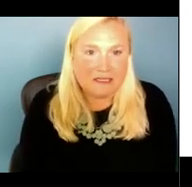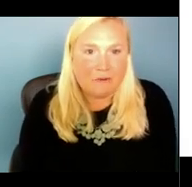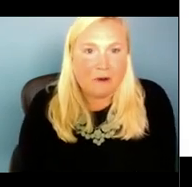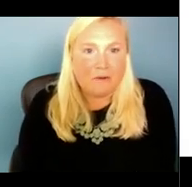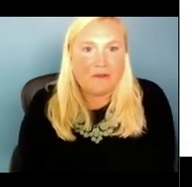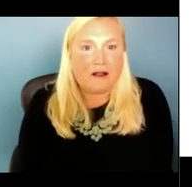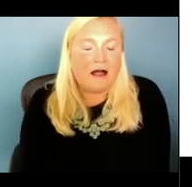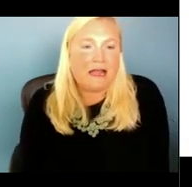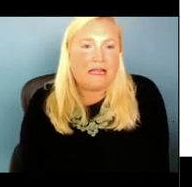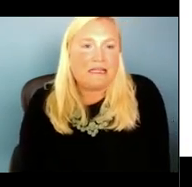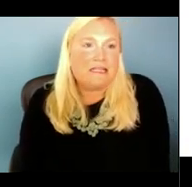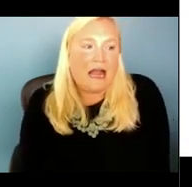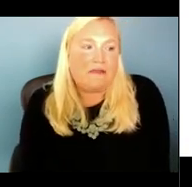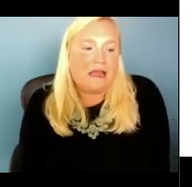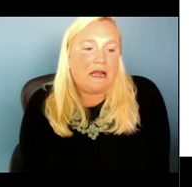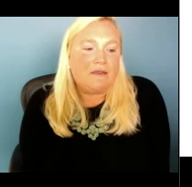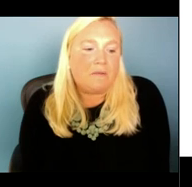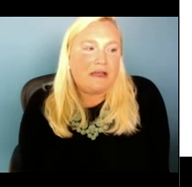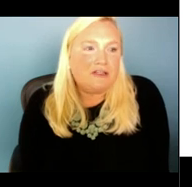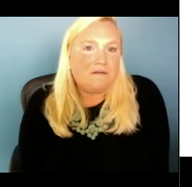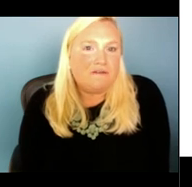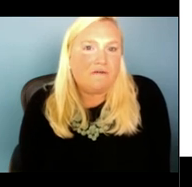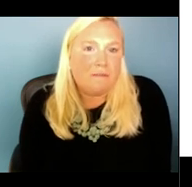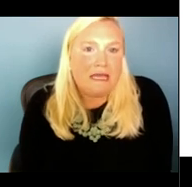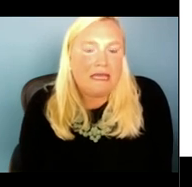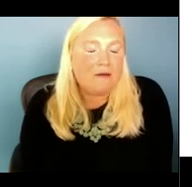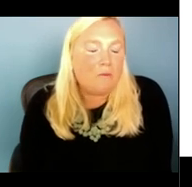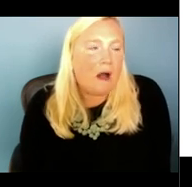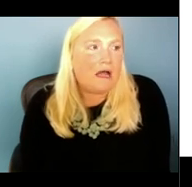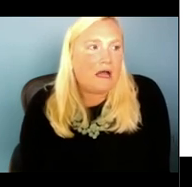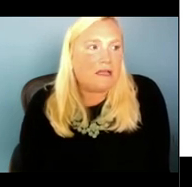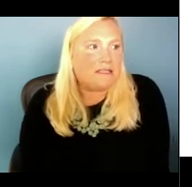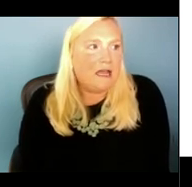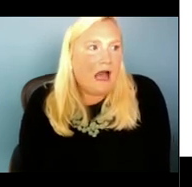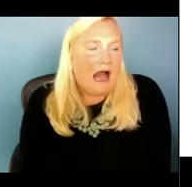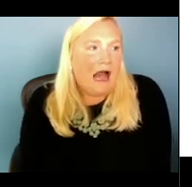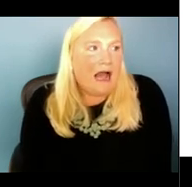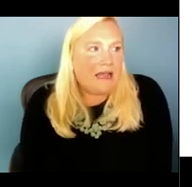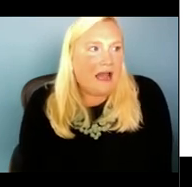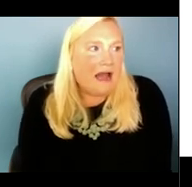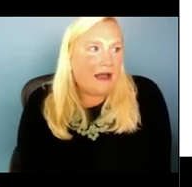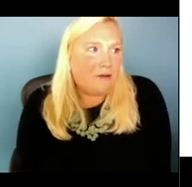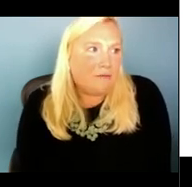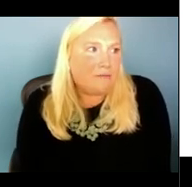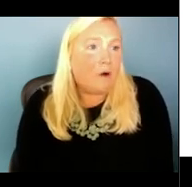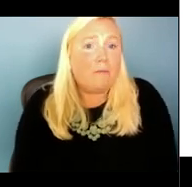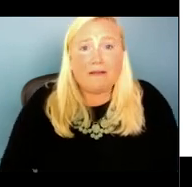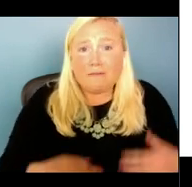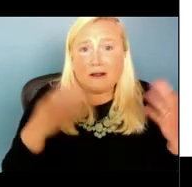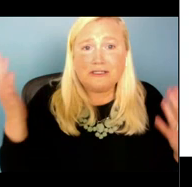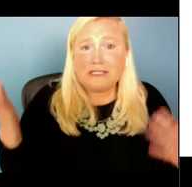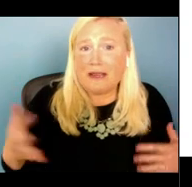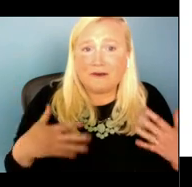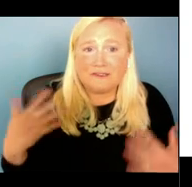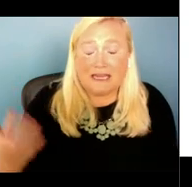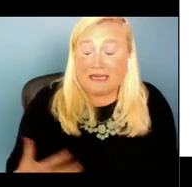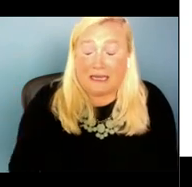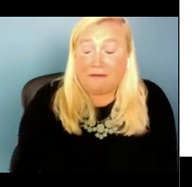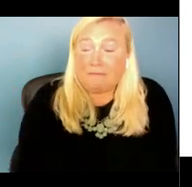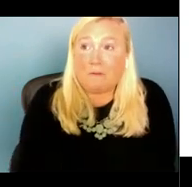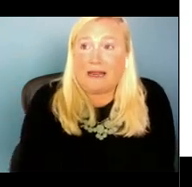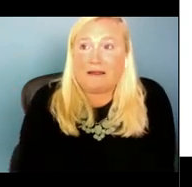how it relates to work with our clients. I think the big shift for me was I had, or